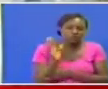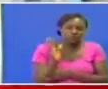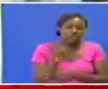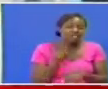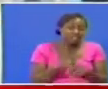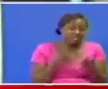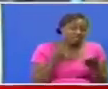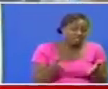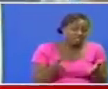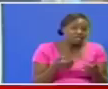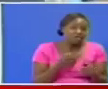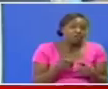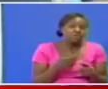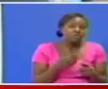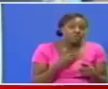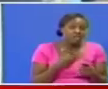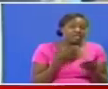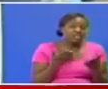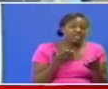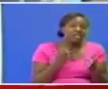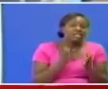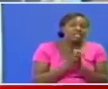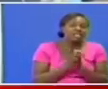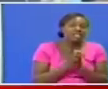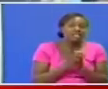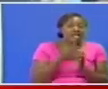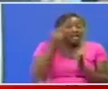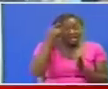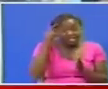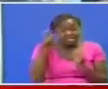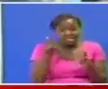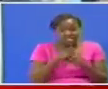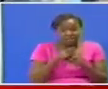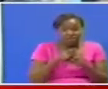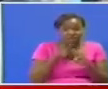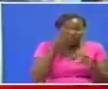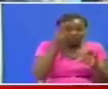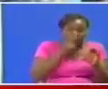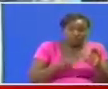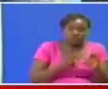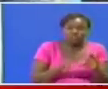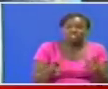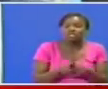stage. But we are, in terms of ideology, political philosophy, one team.